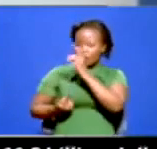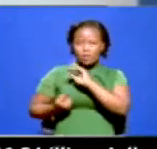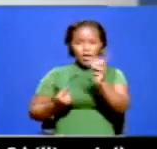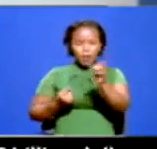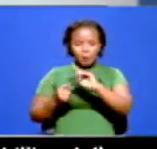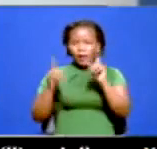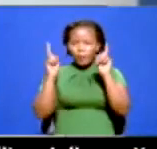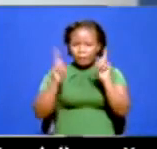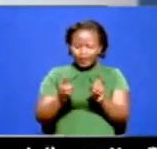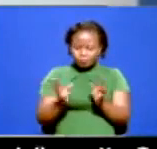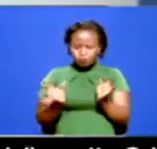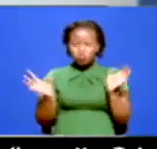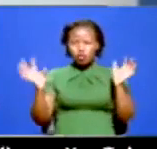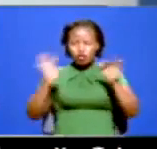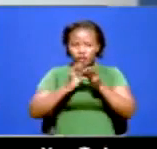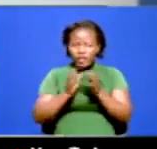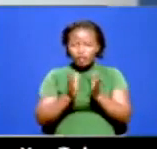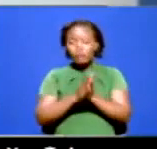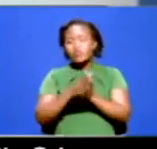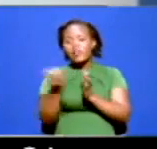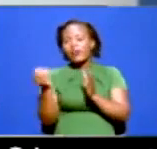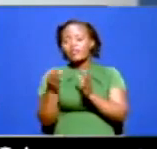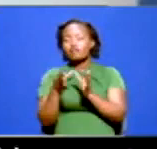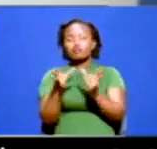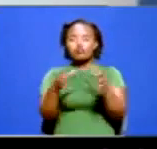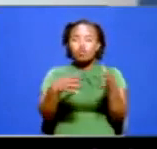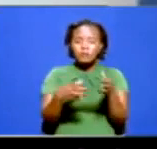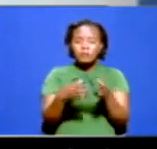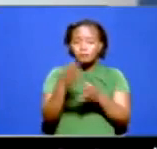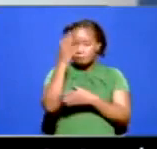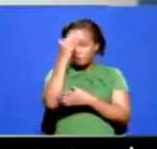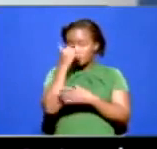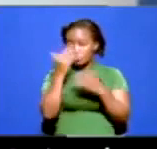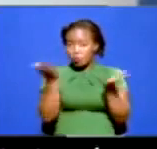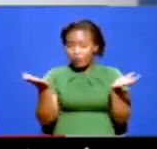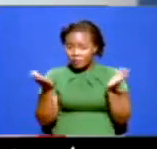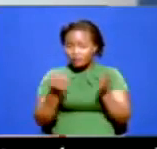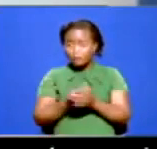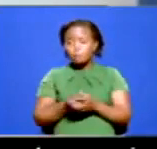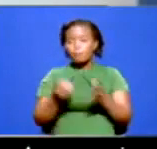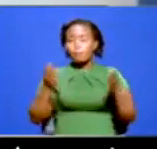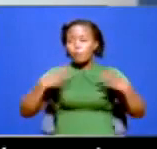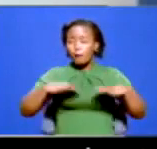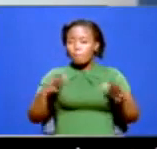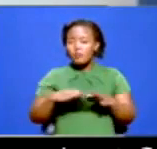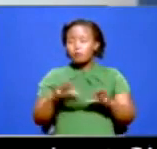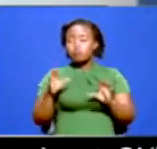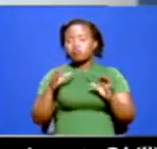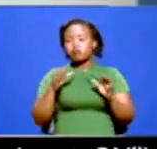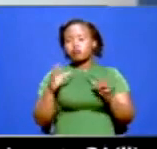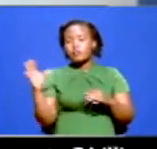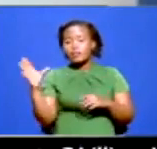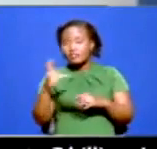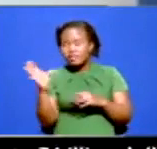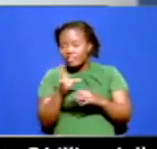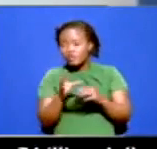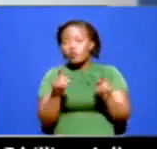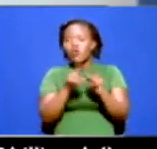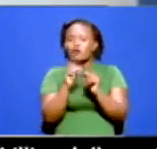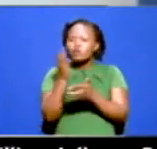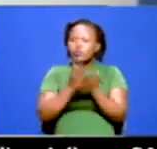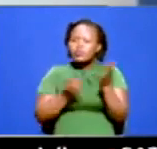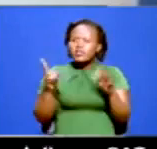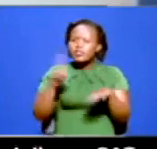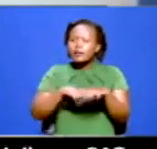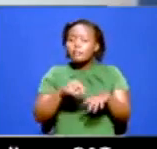forces with the other actors, because civilians also do pretend to have